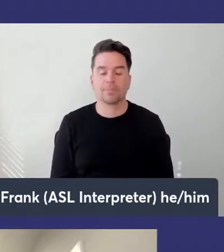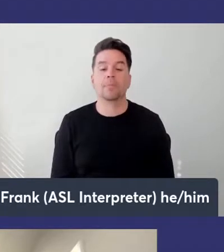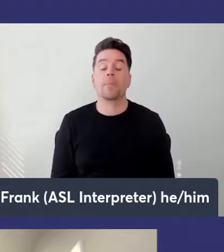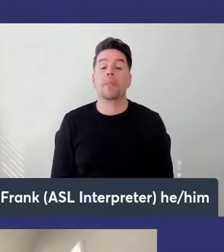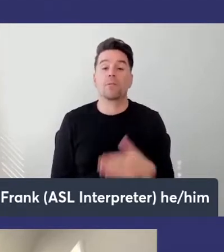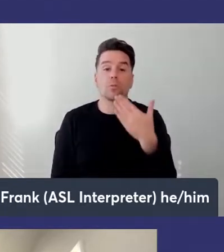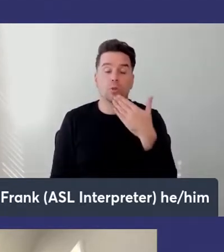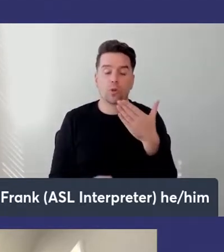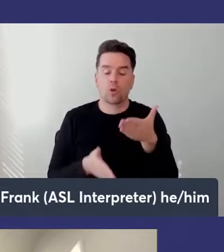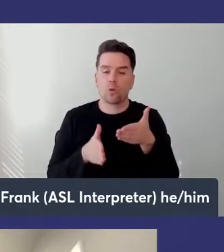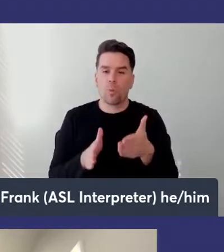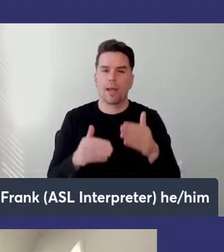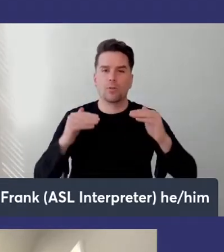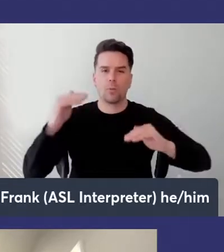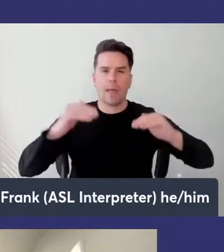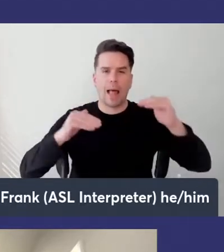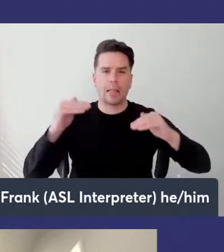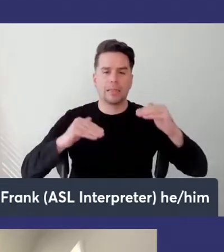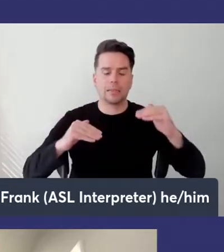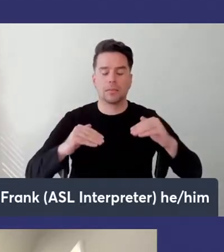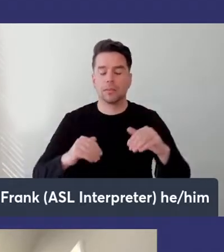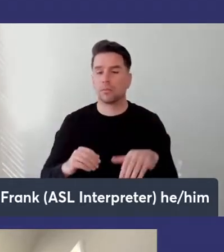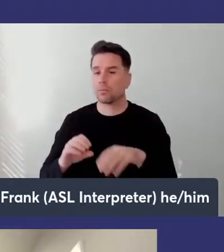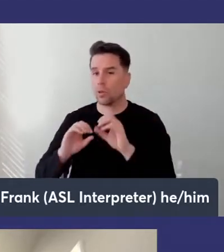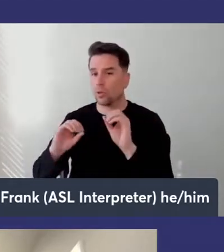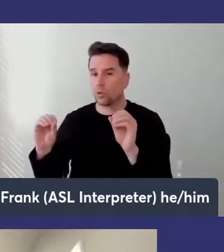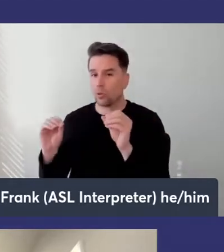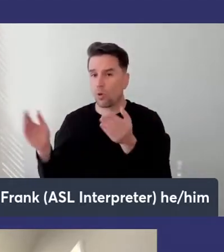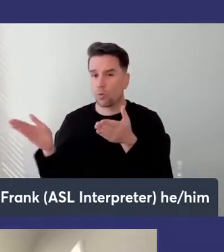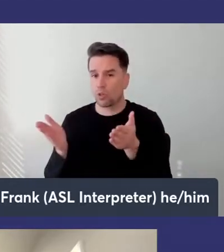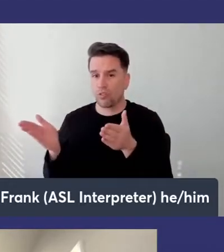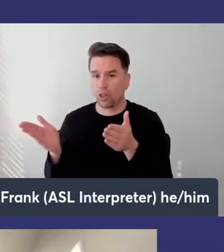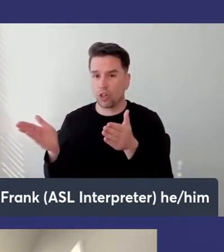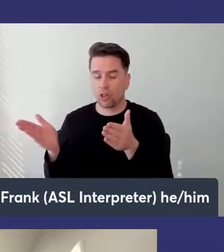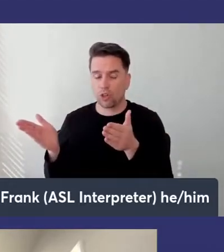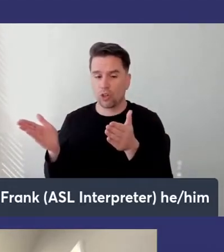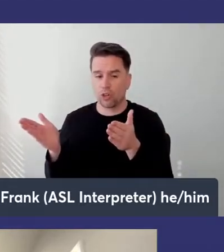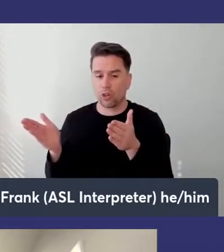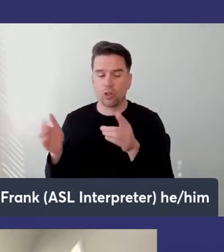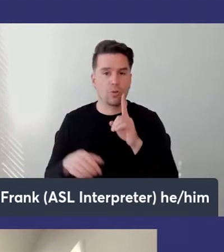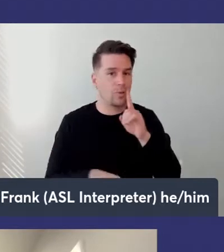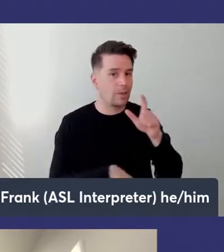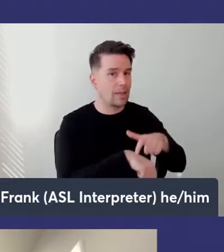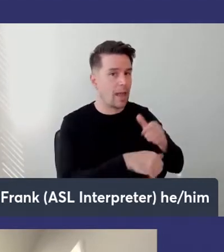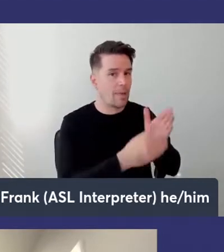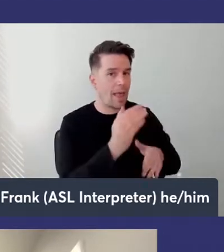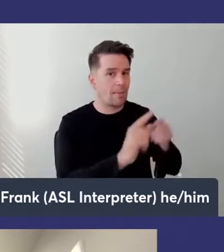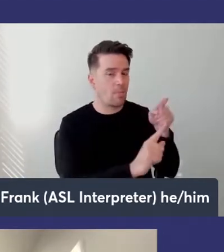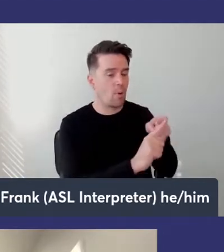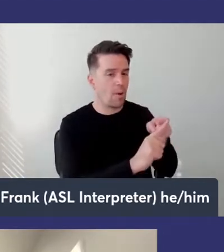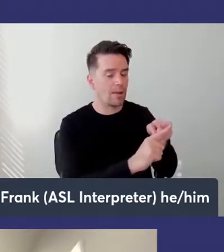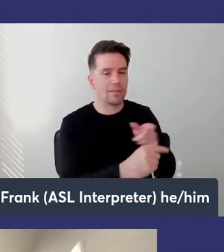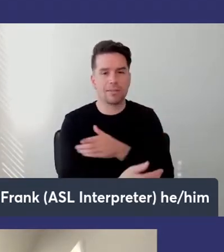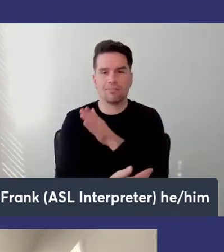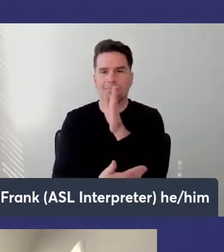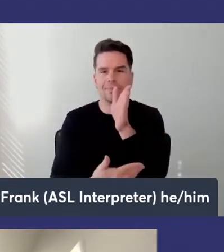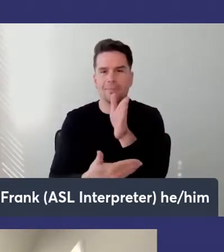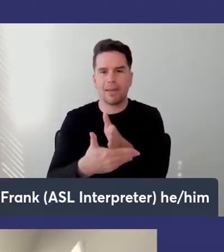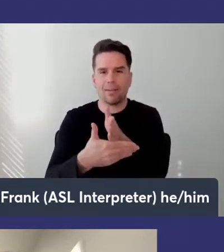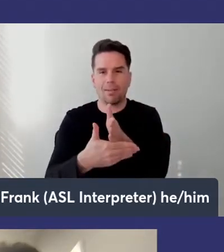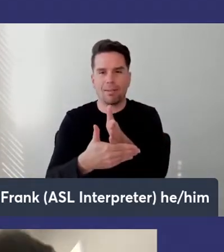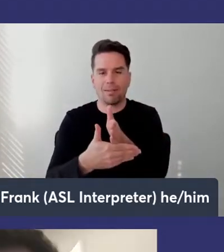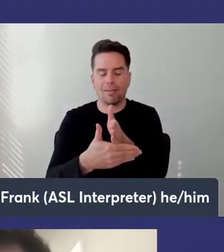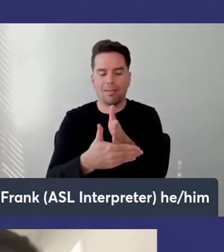like being on the serverless side of the spectrum and on the real time endpoints where your cost can just add up, and especially